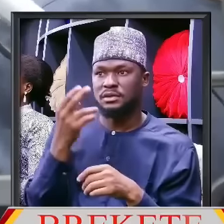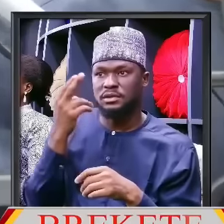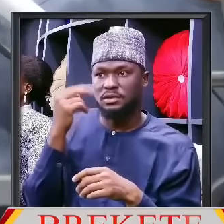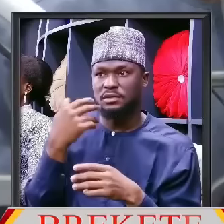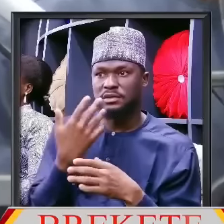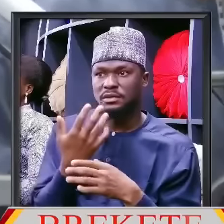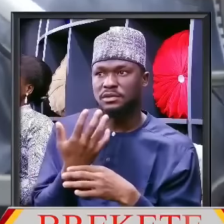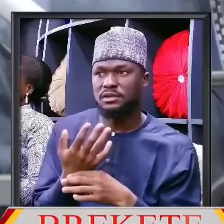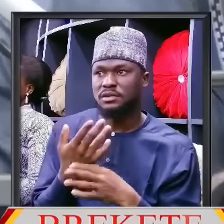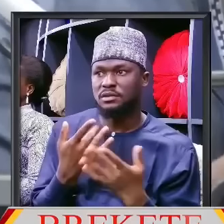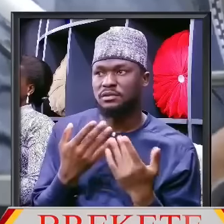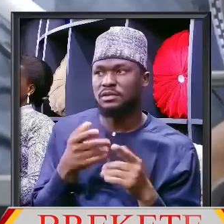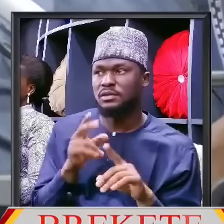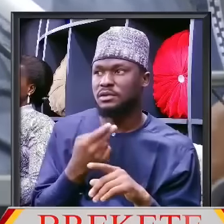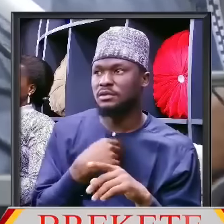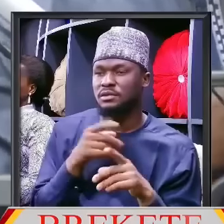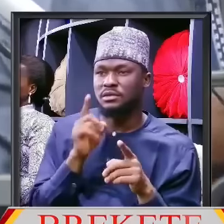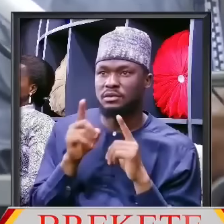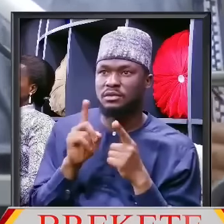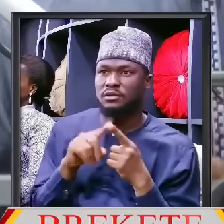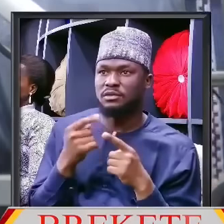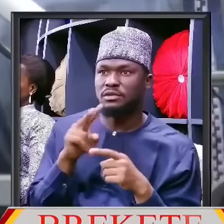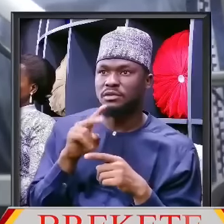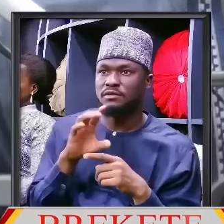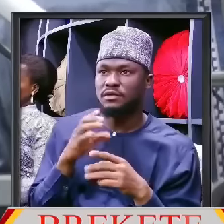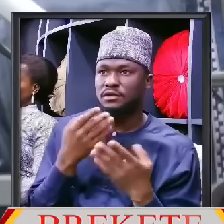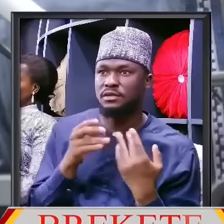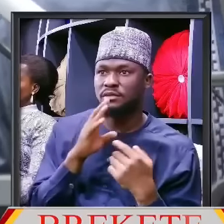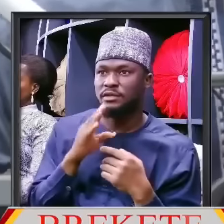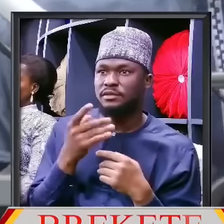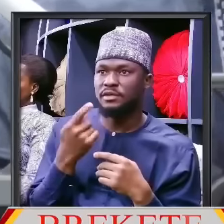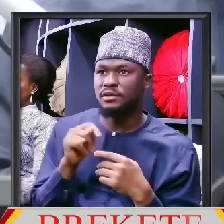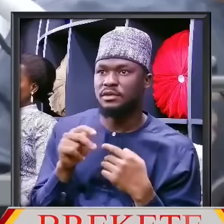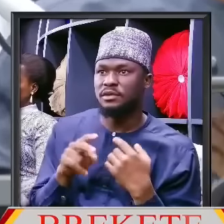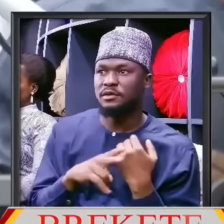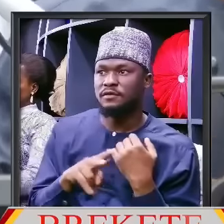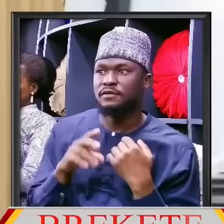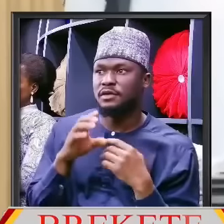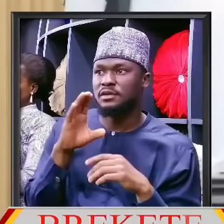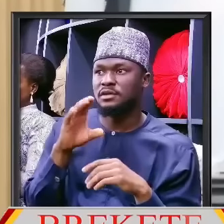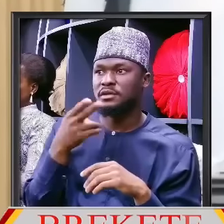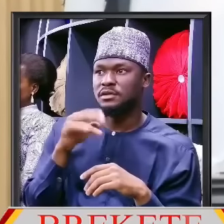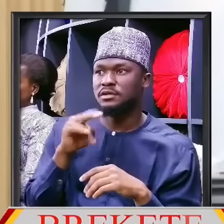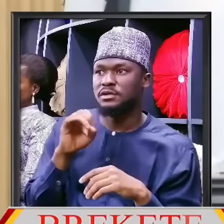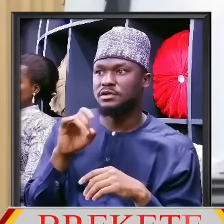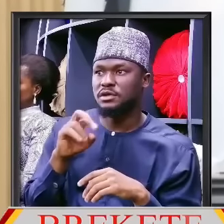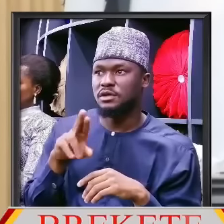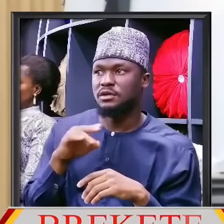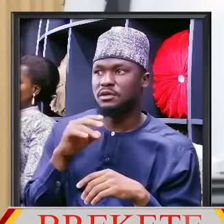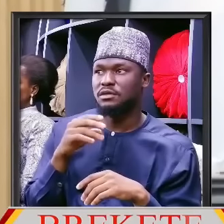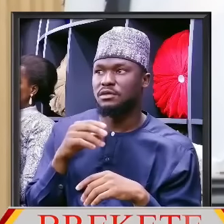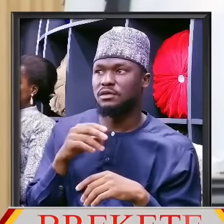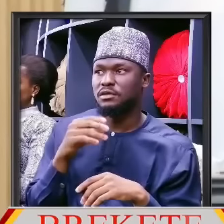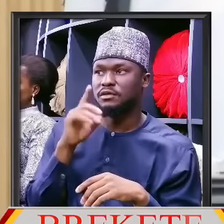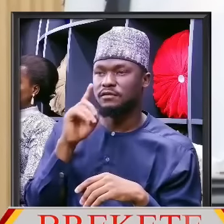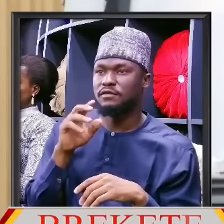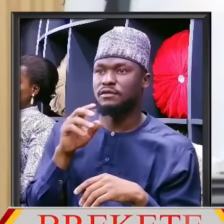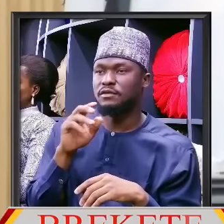you go hold on there. Make we talk to the VC. It be like say the vice chancellor of Ambrose Alli